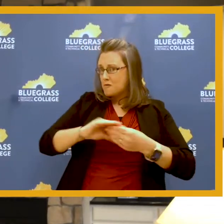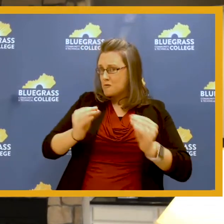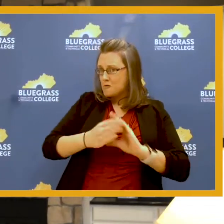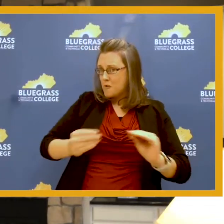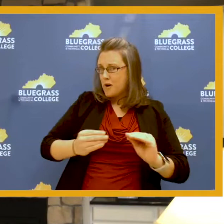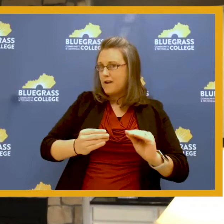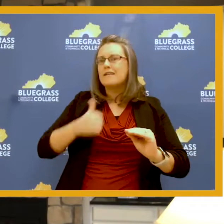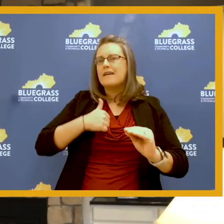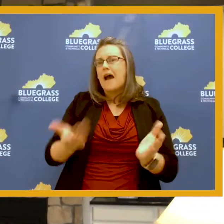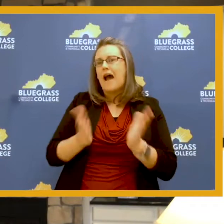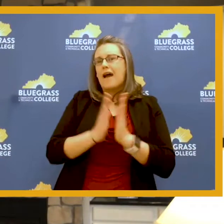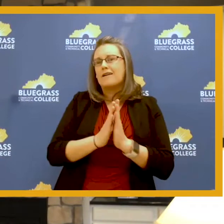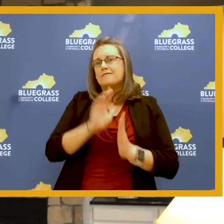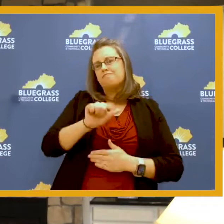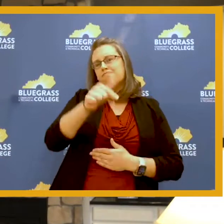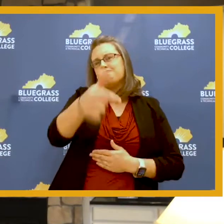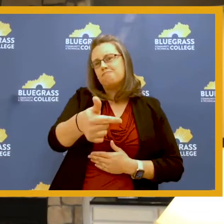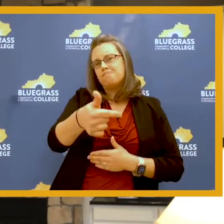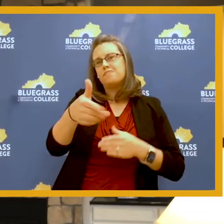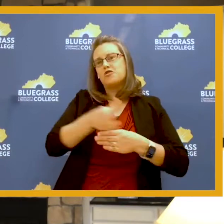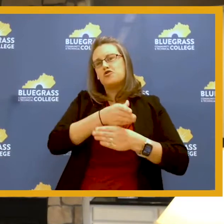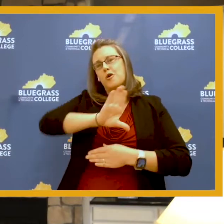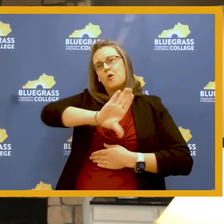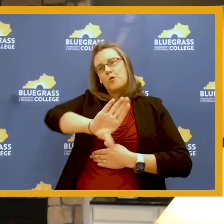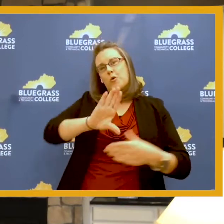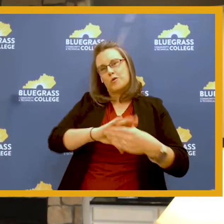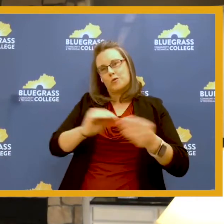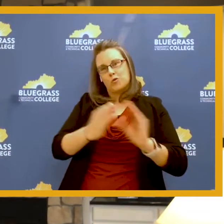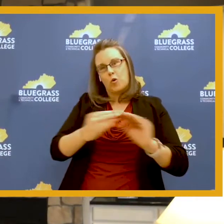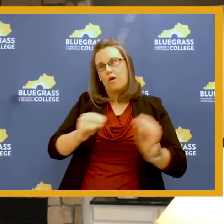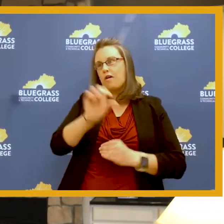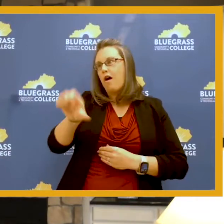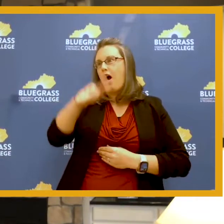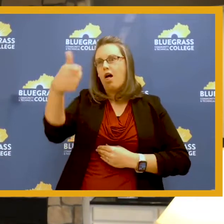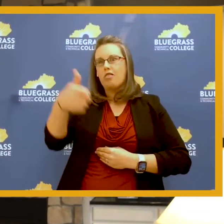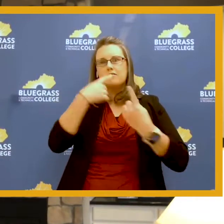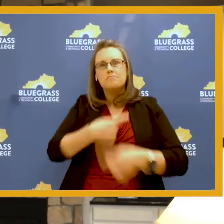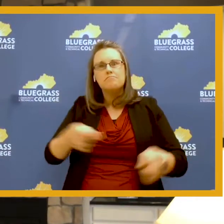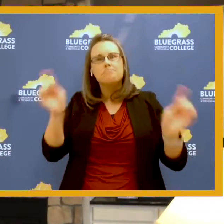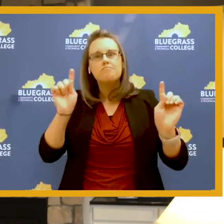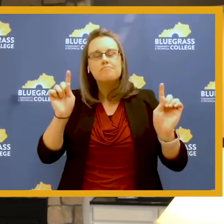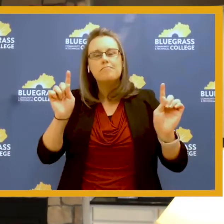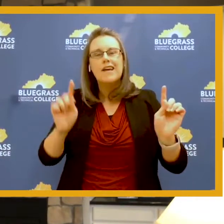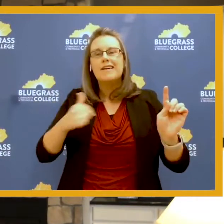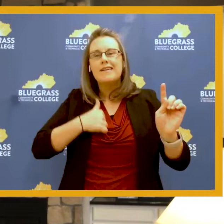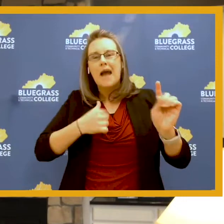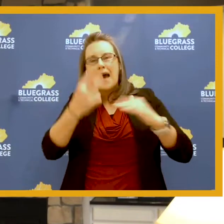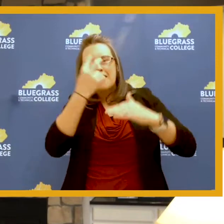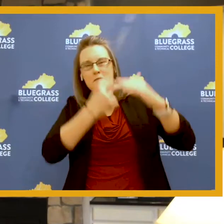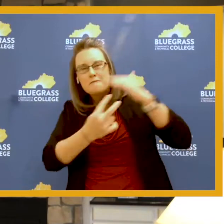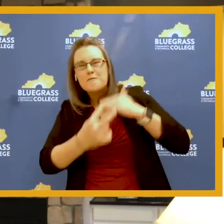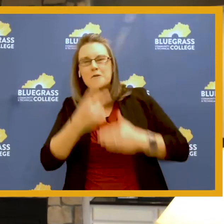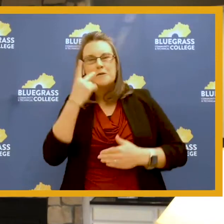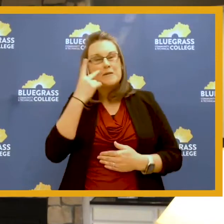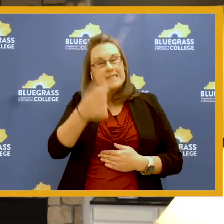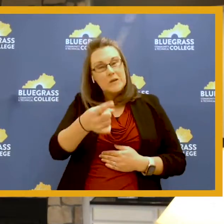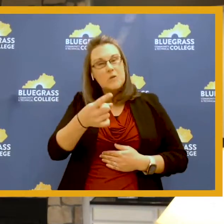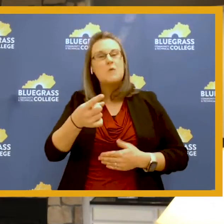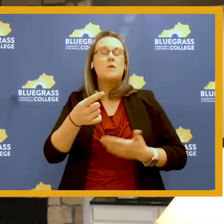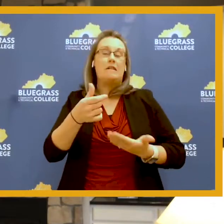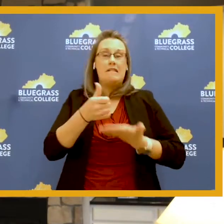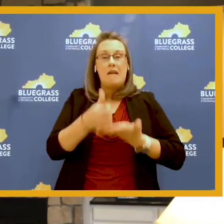my story with you, I ask you that you share your story with others. And I look forward to actually seeing you in